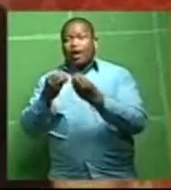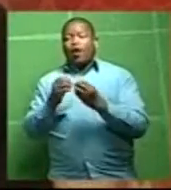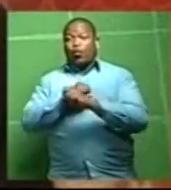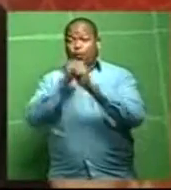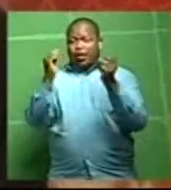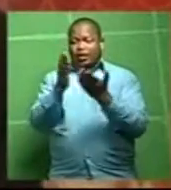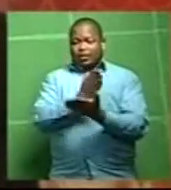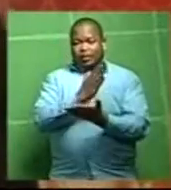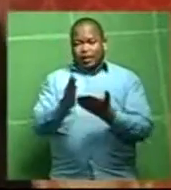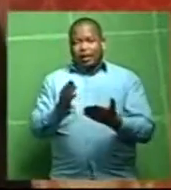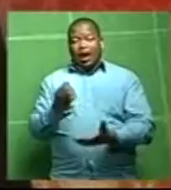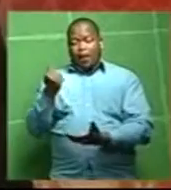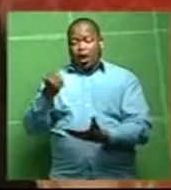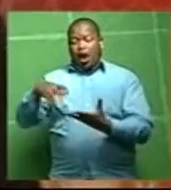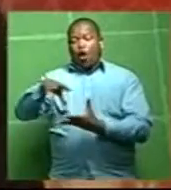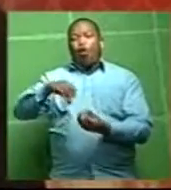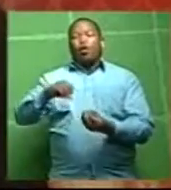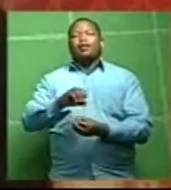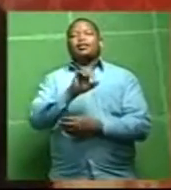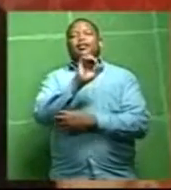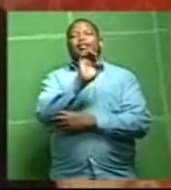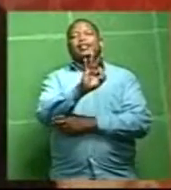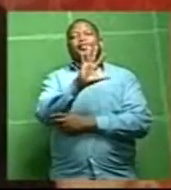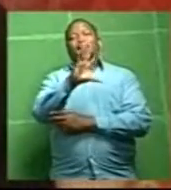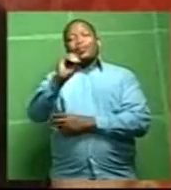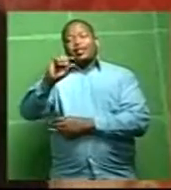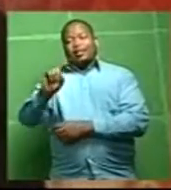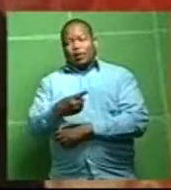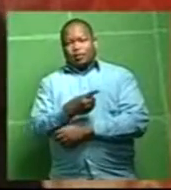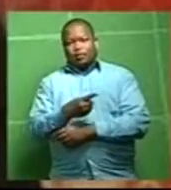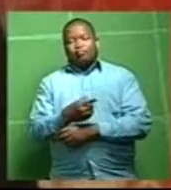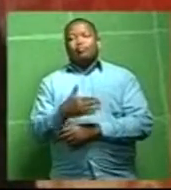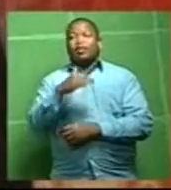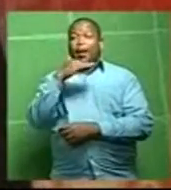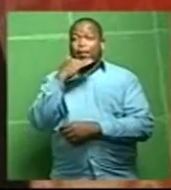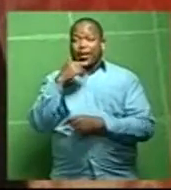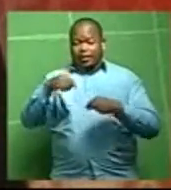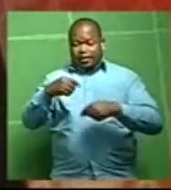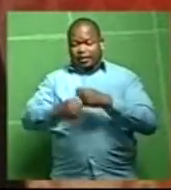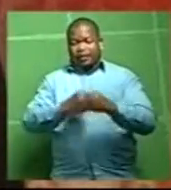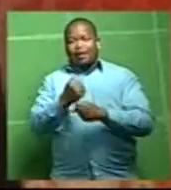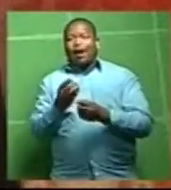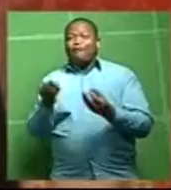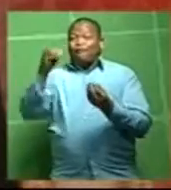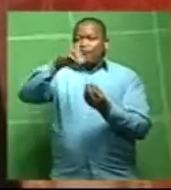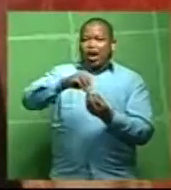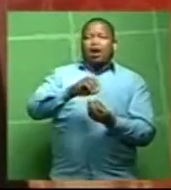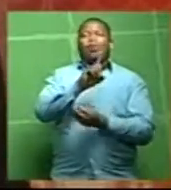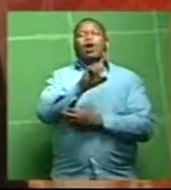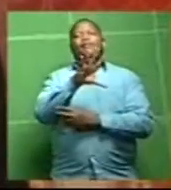A dramatic increase Of 150,000 emalayanis